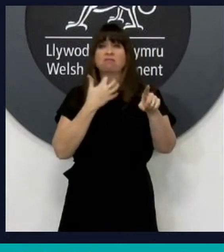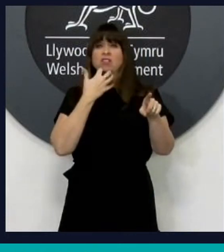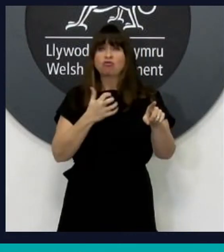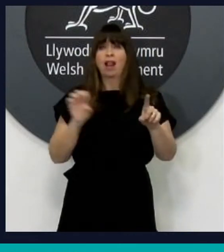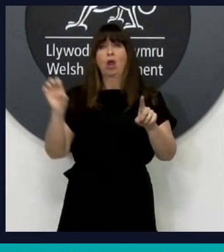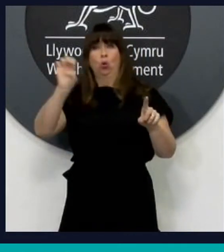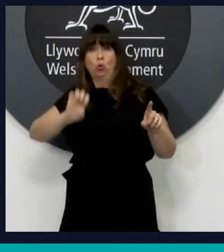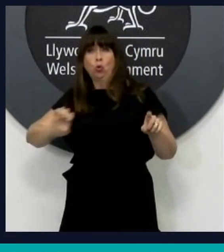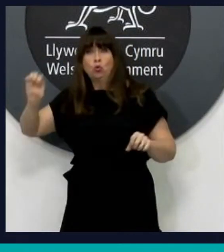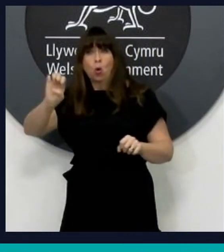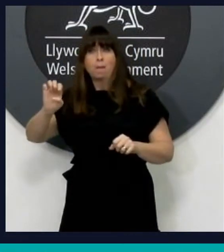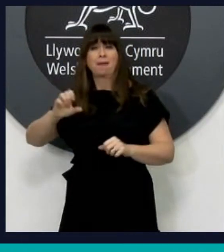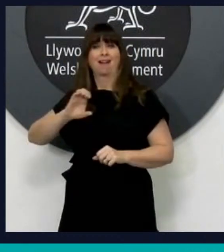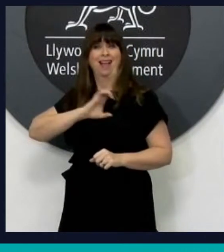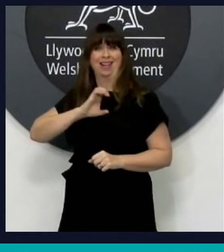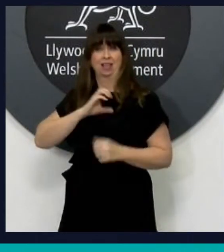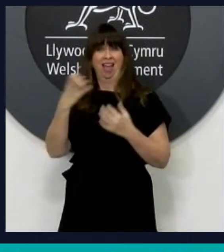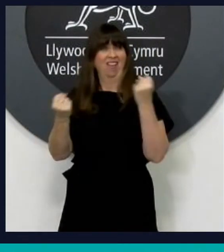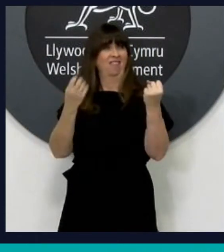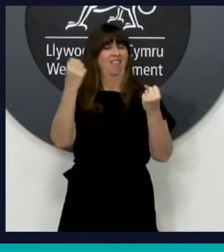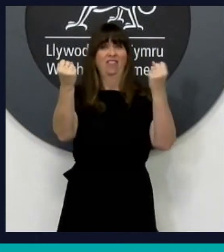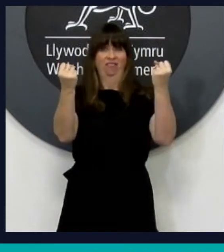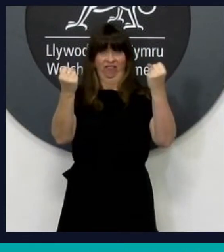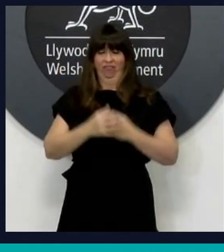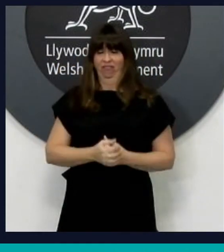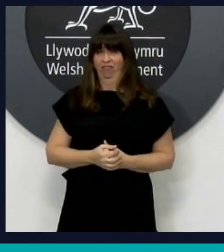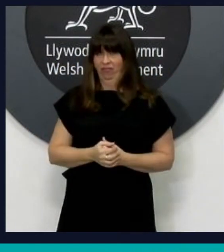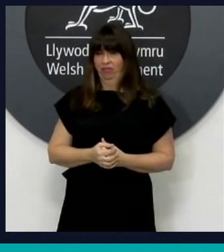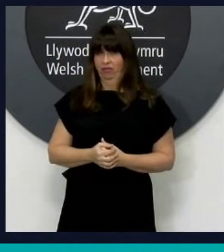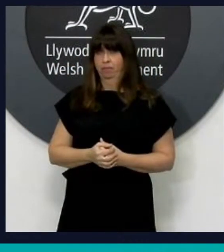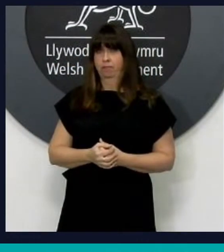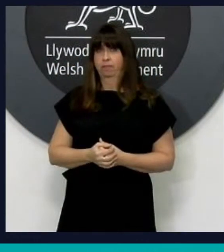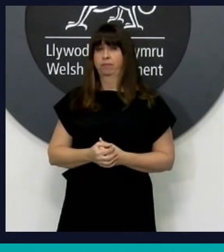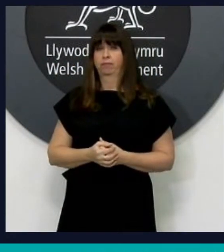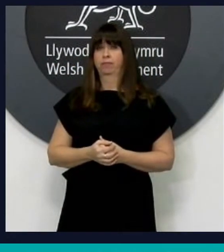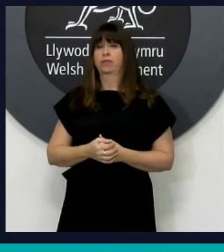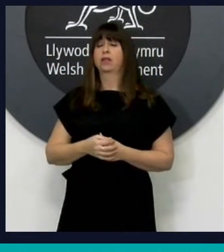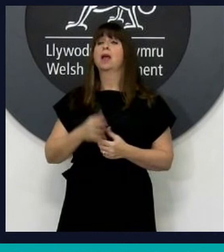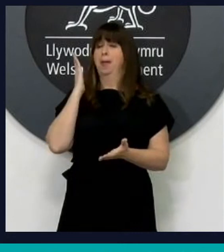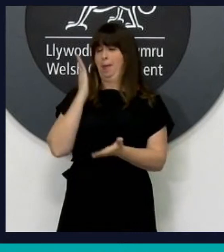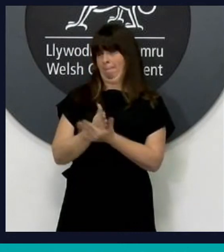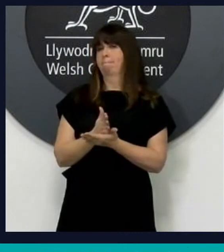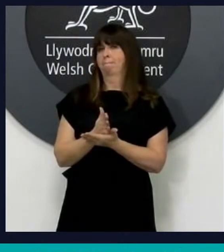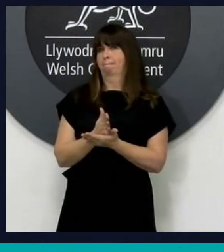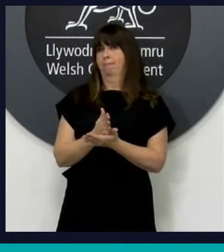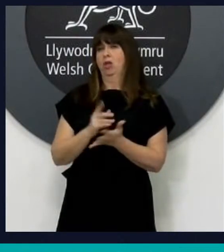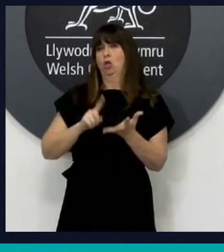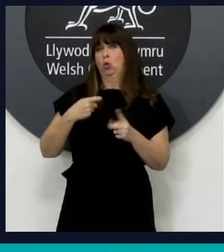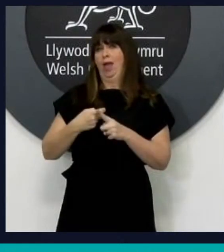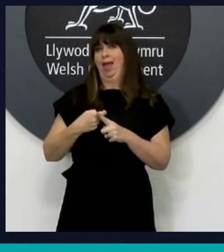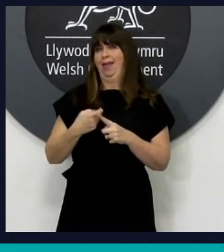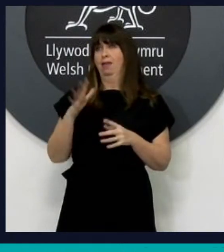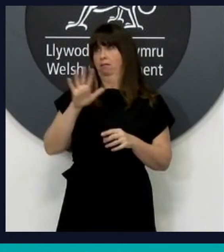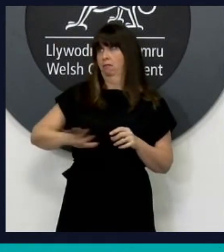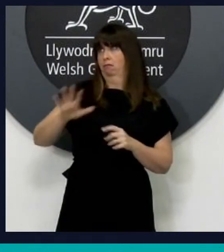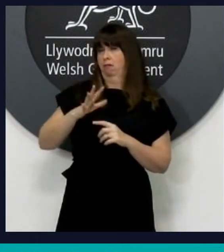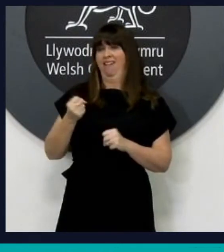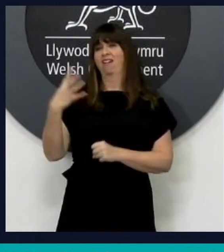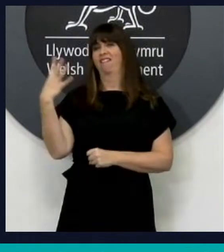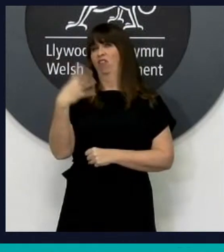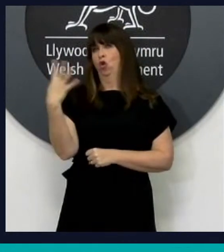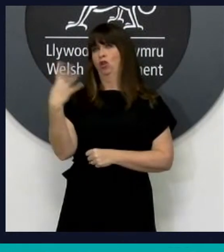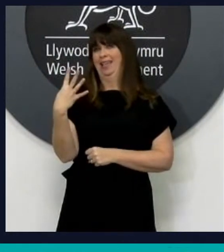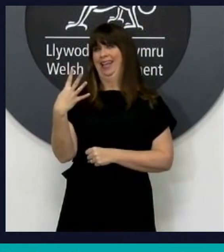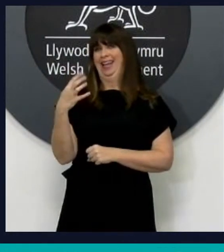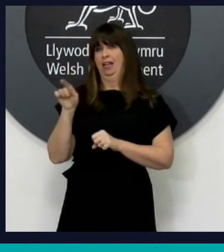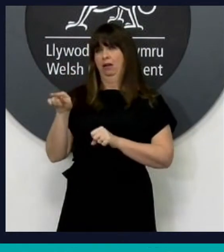throughout Europe, and in Canada. There have been 14 confirmed cases in the United Kingdom, but more